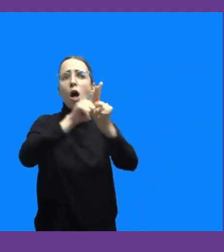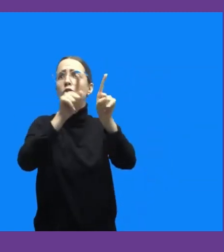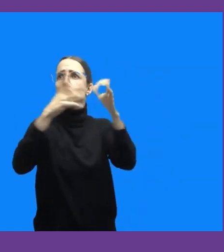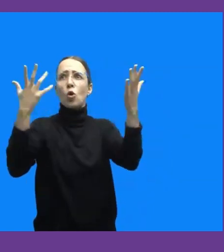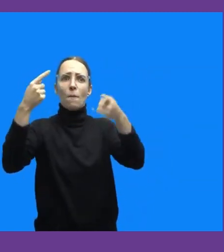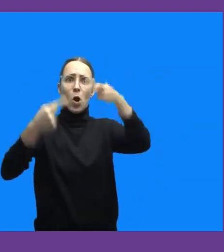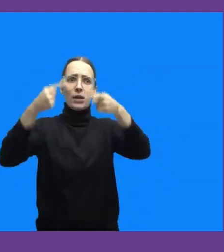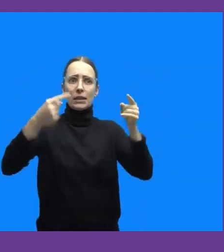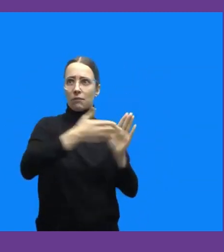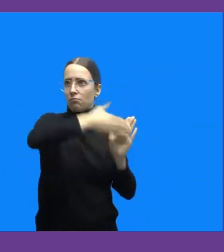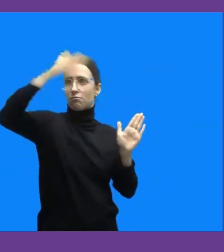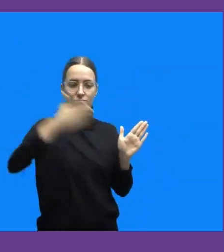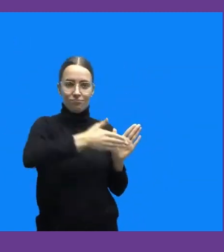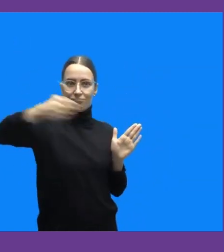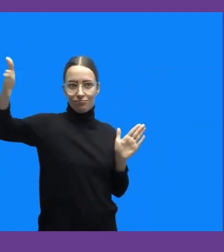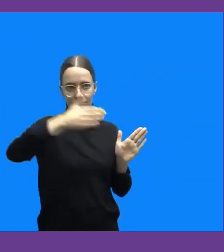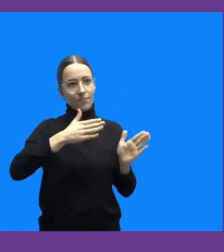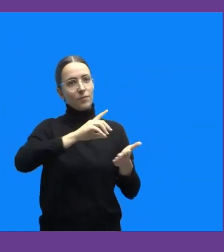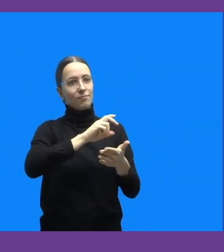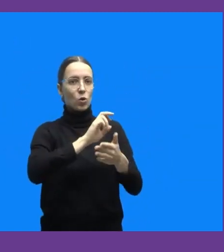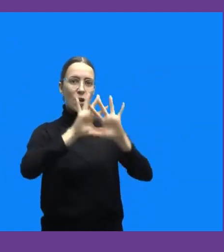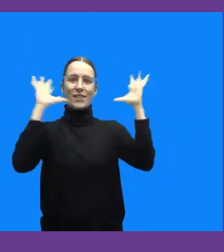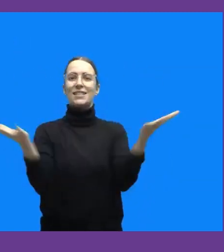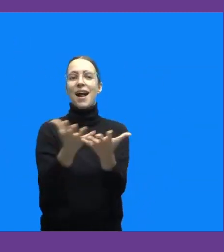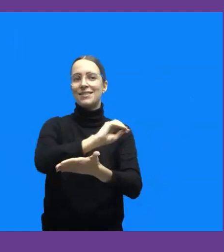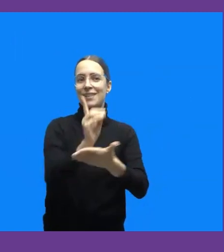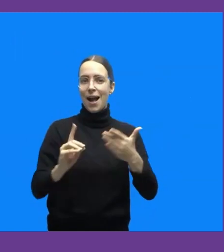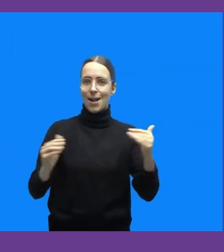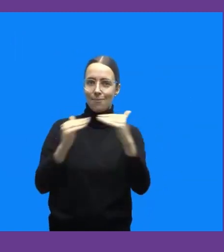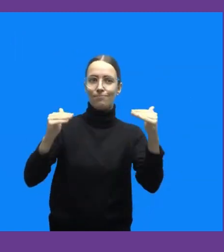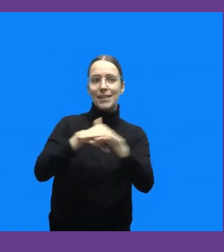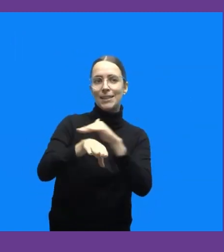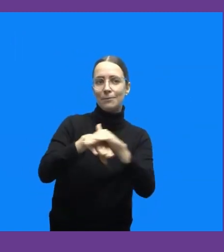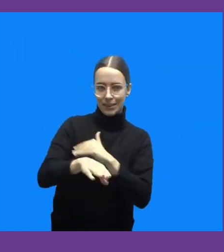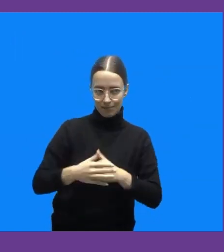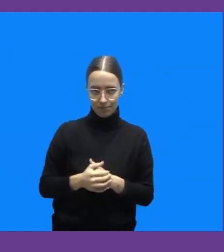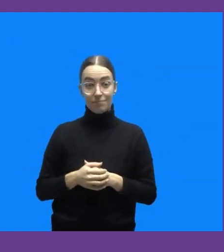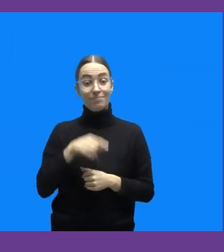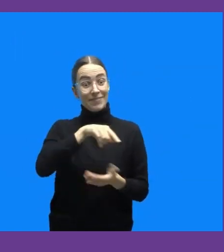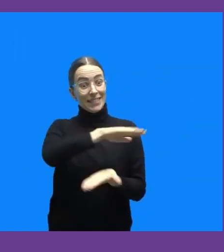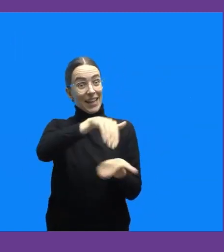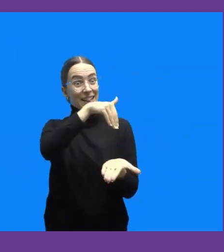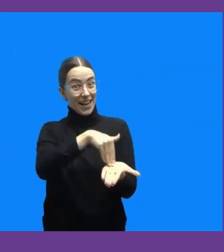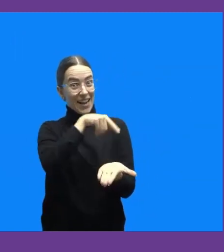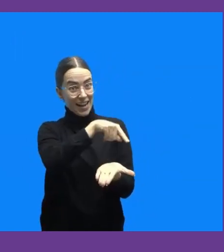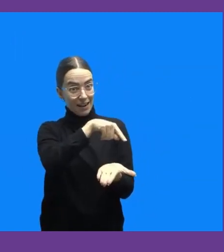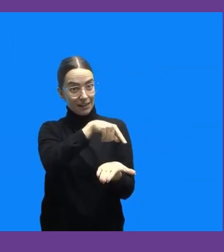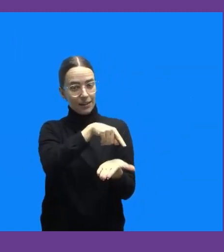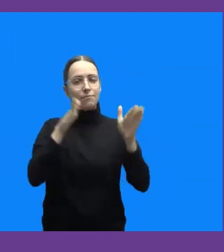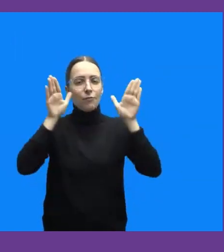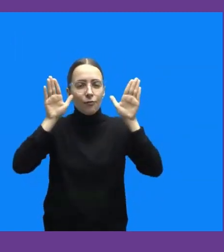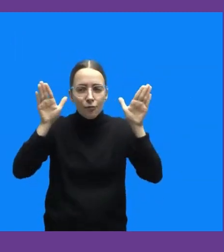in advancing the development of new universal design standards. He is also past president of the Association for